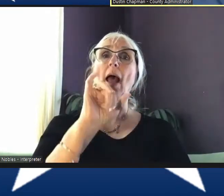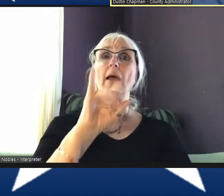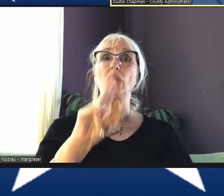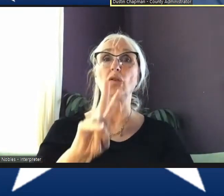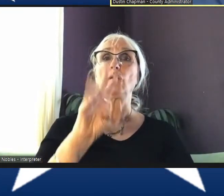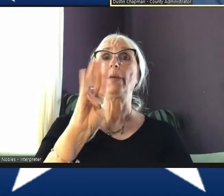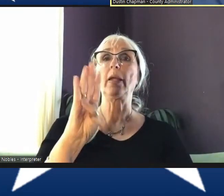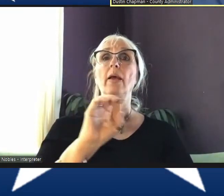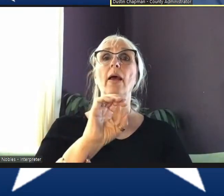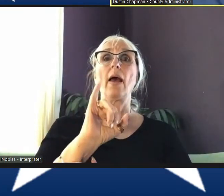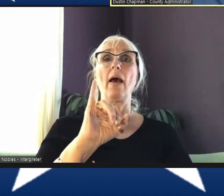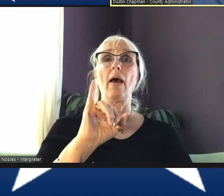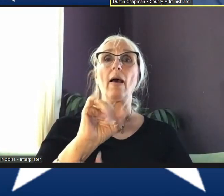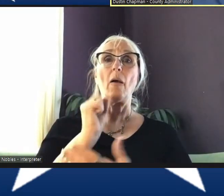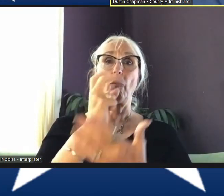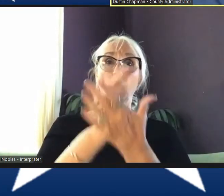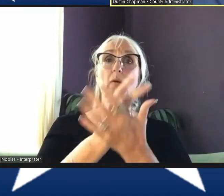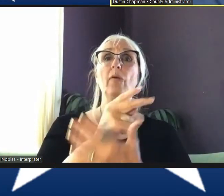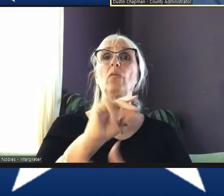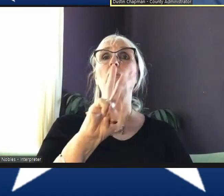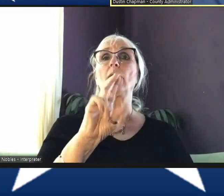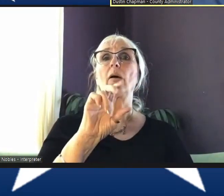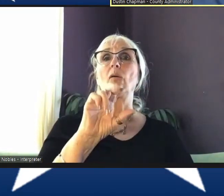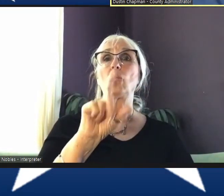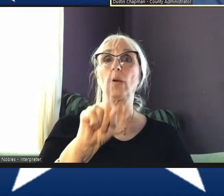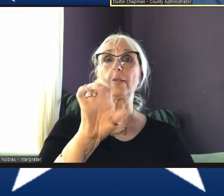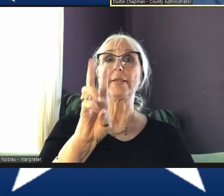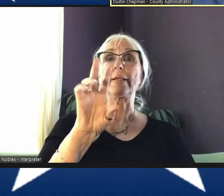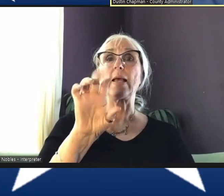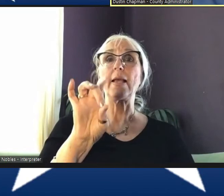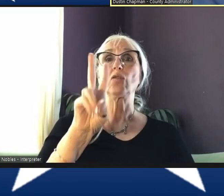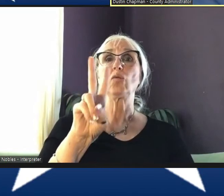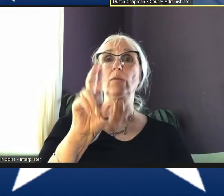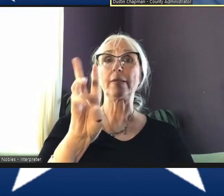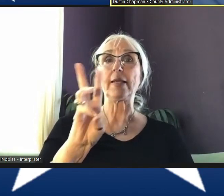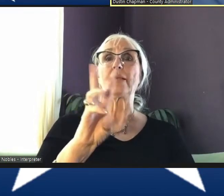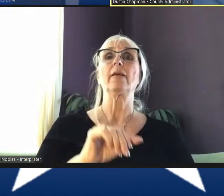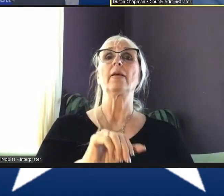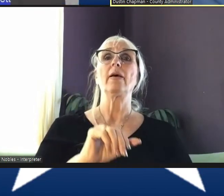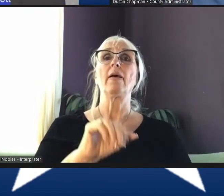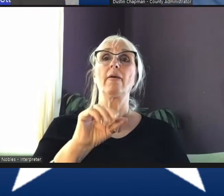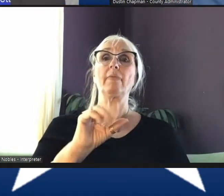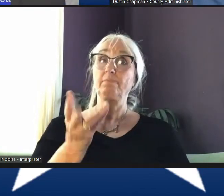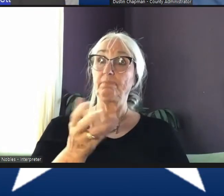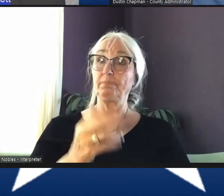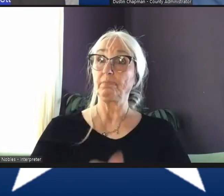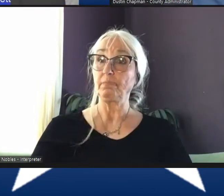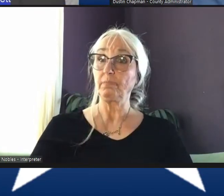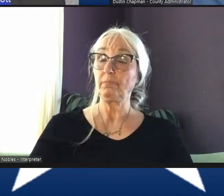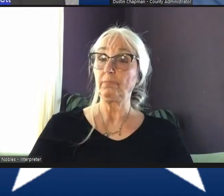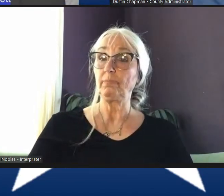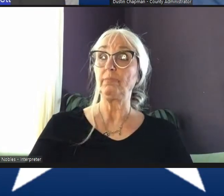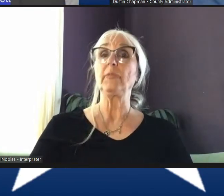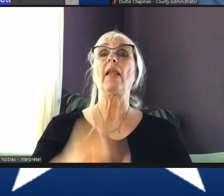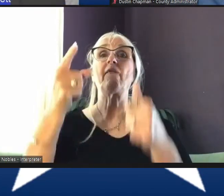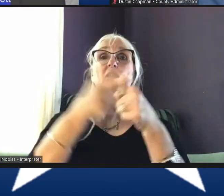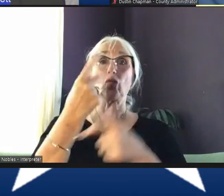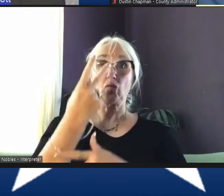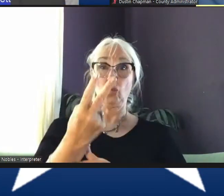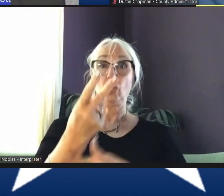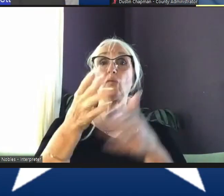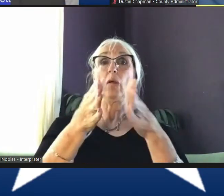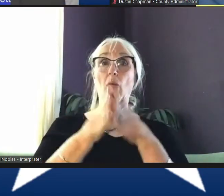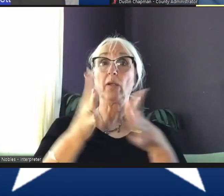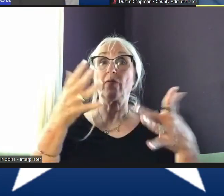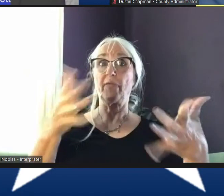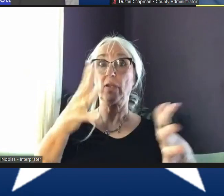authorization of invoice number 16826 for the Hoofstock Barn. Francis? Yes, these are the first two requests we've received from the city